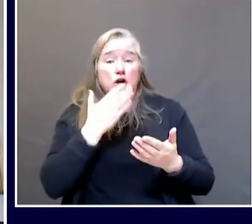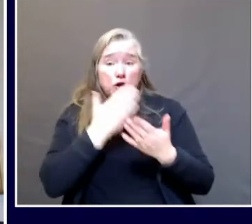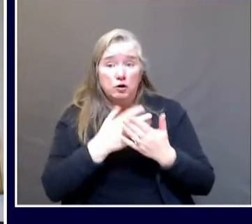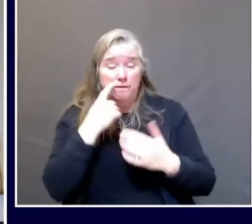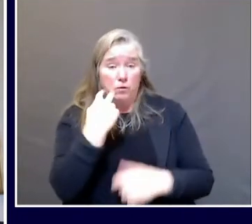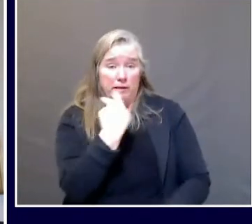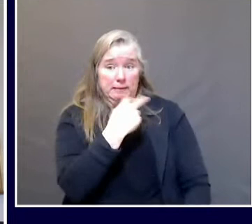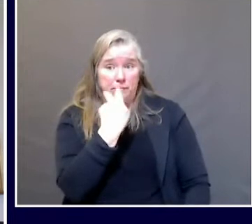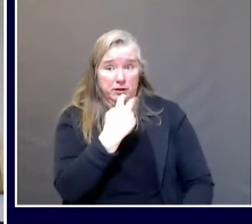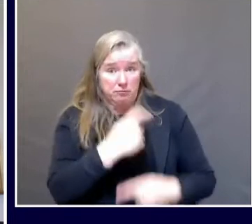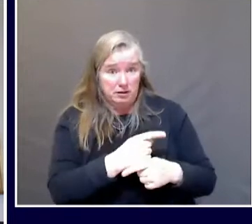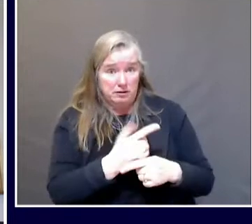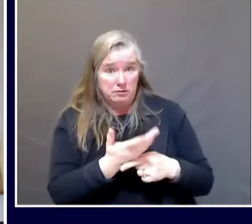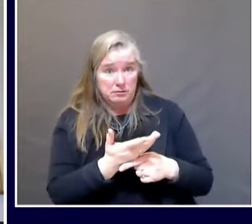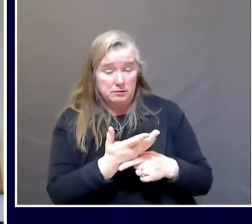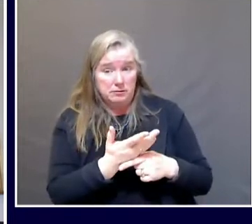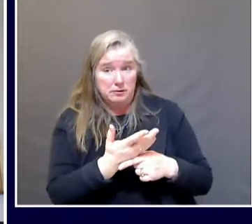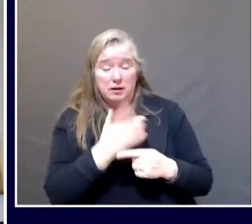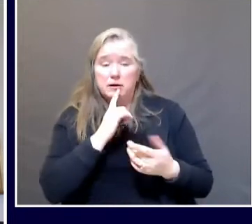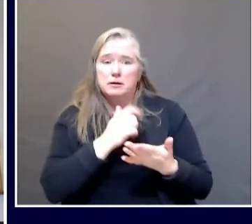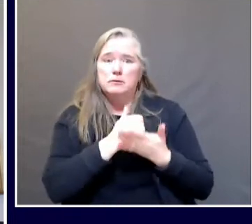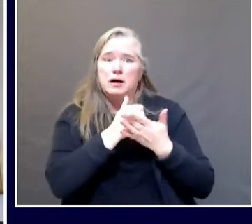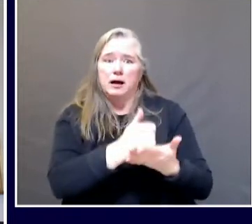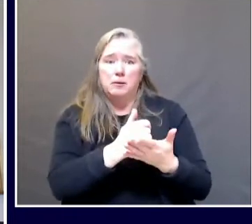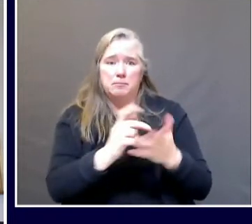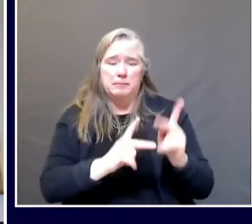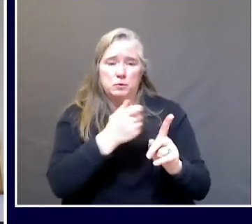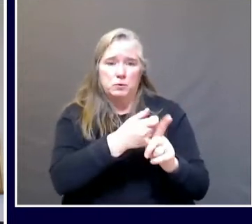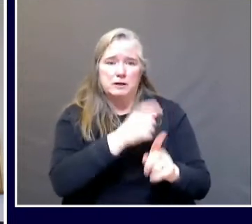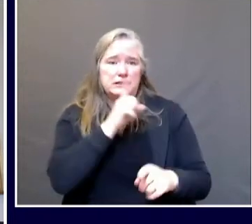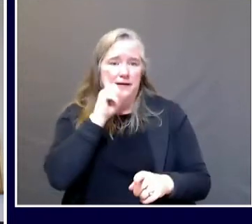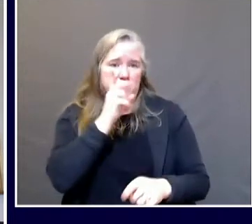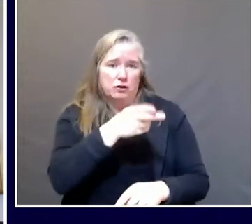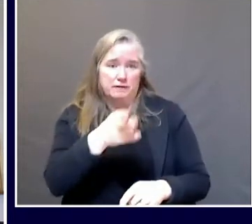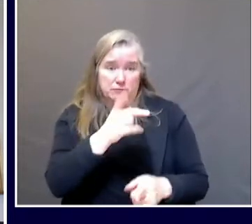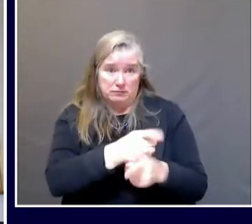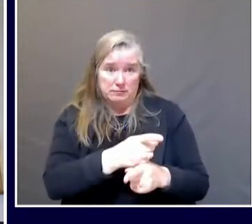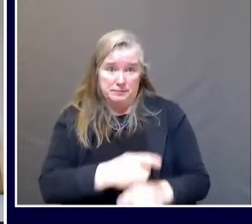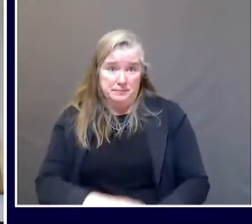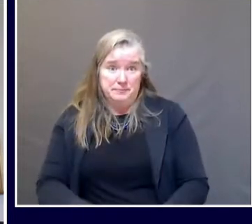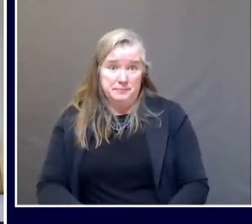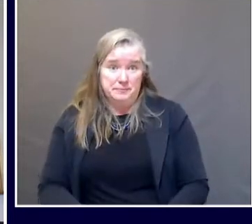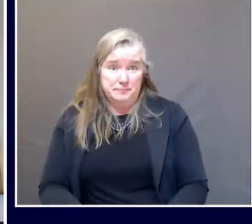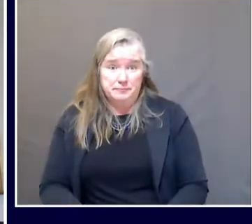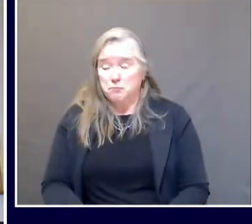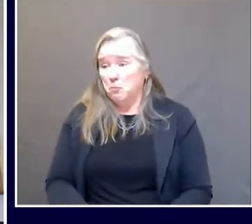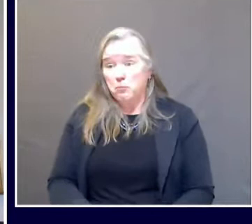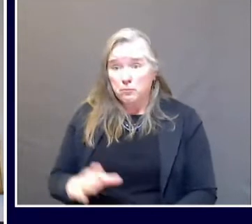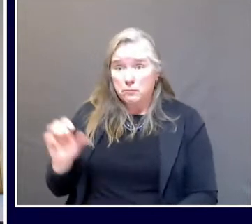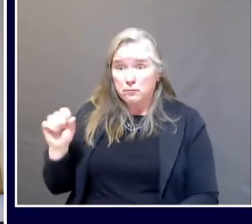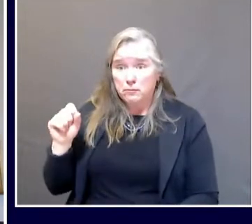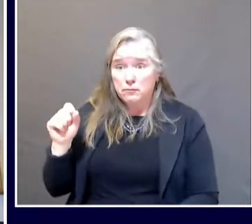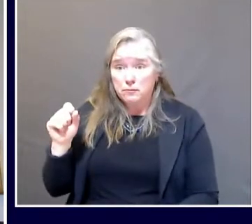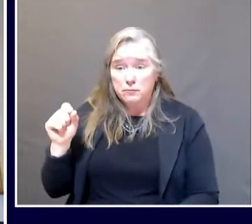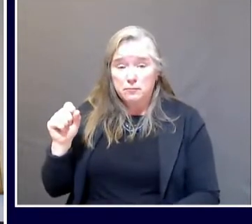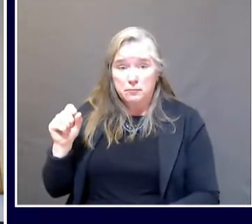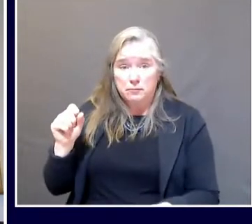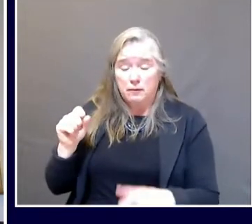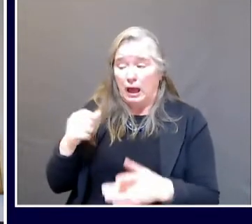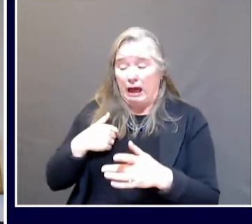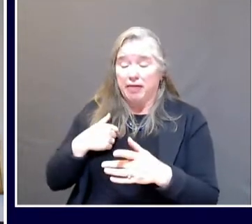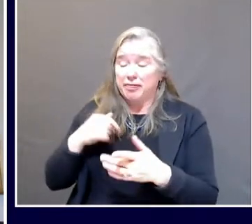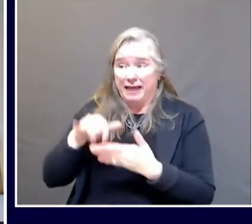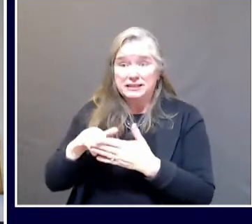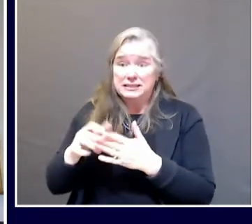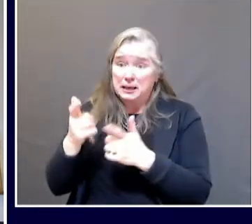move. Mm-hmm. It is extraordinarily helpful to people who are deaf and hard of hearing. But they also, I don't want to discount that